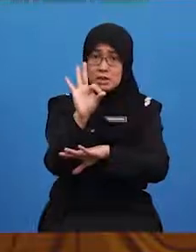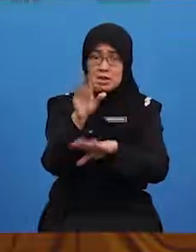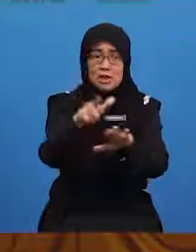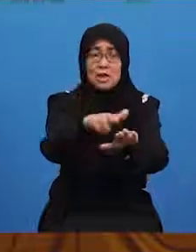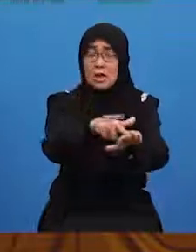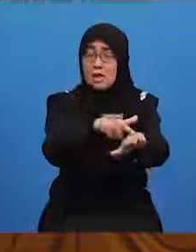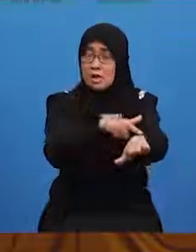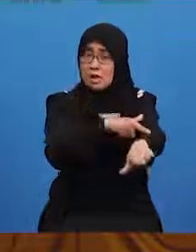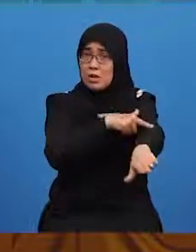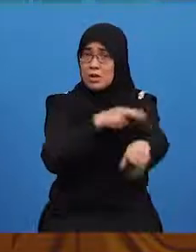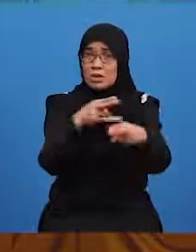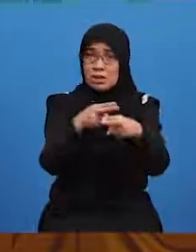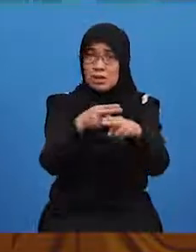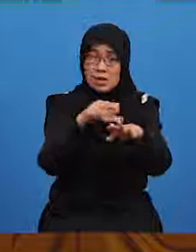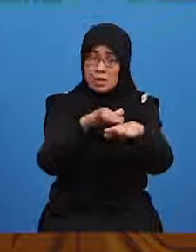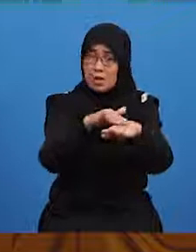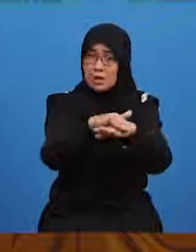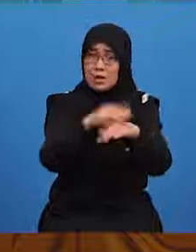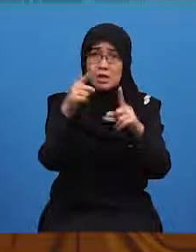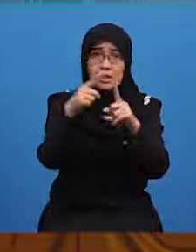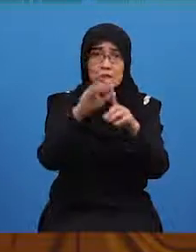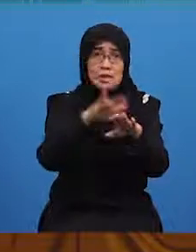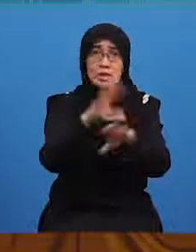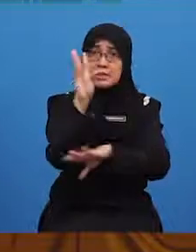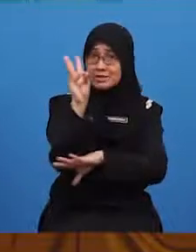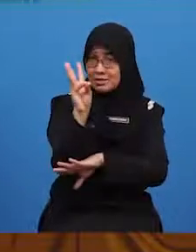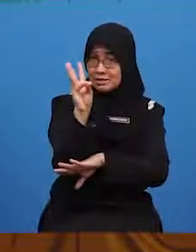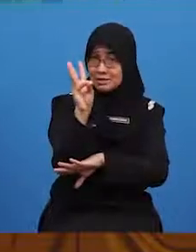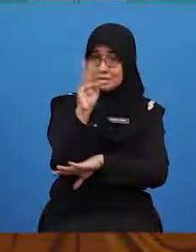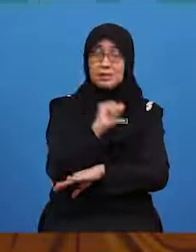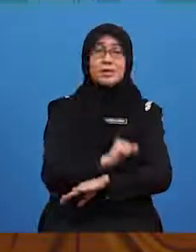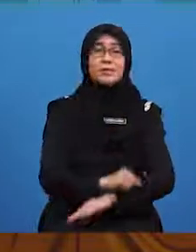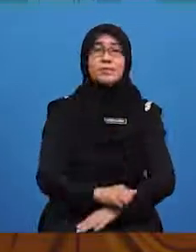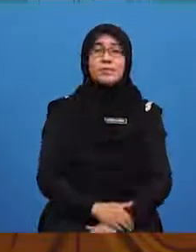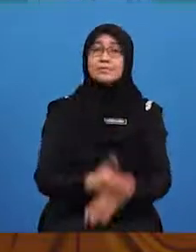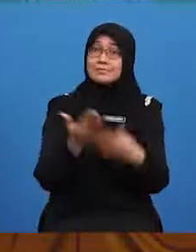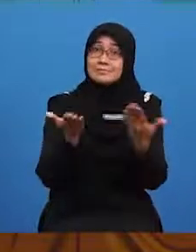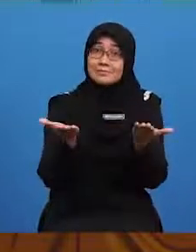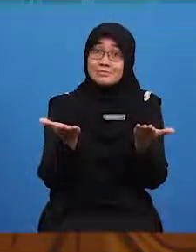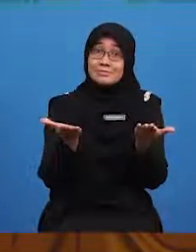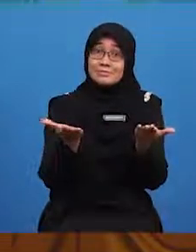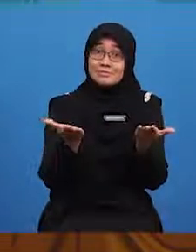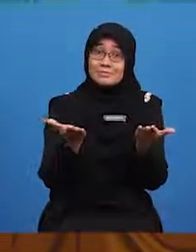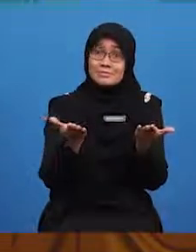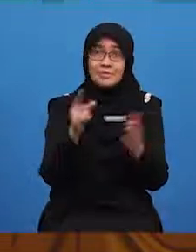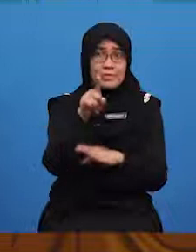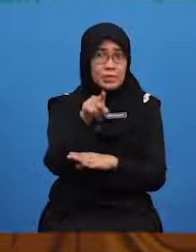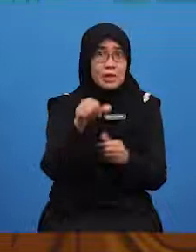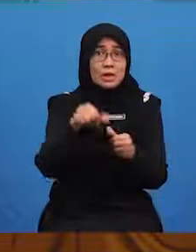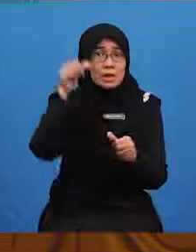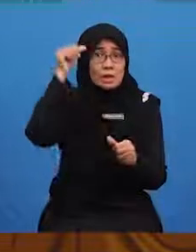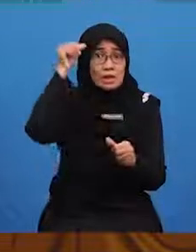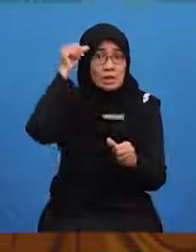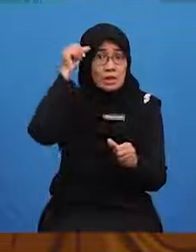at 9 and the long hand this time is pointing at 6.